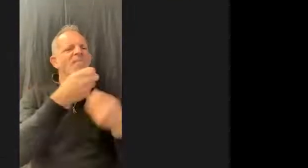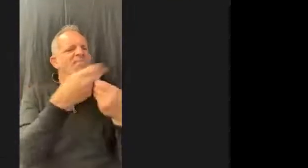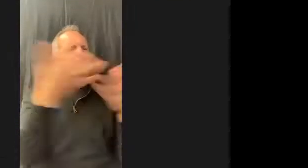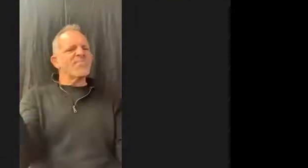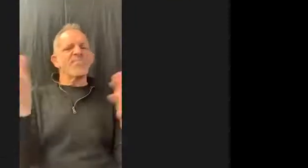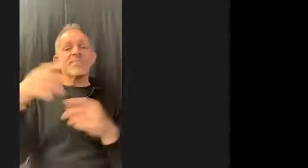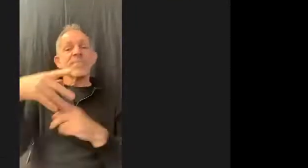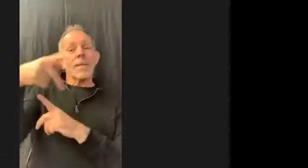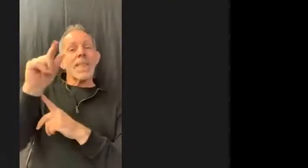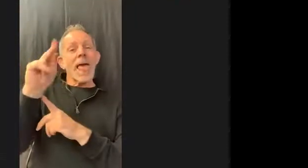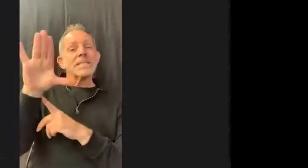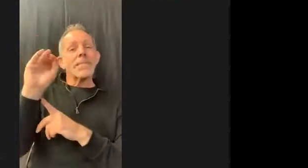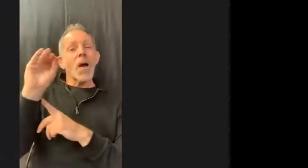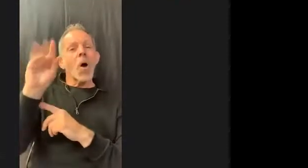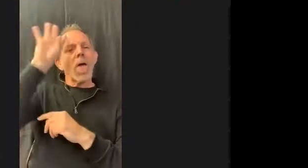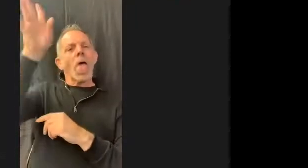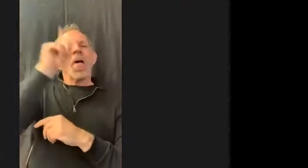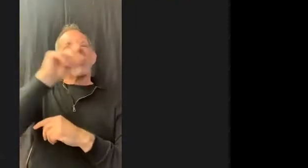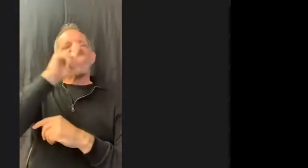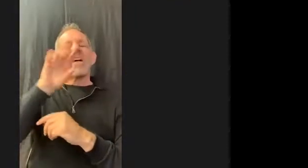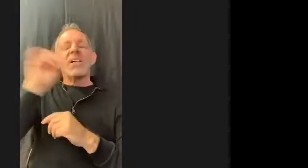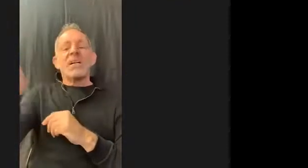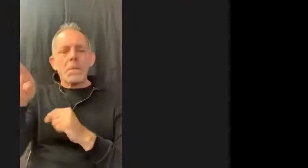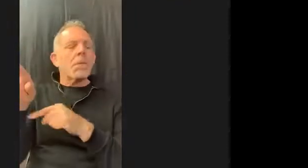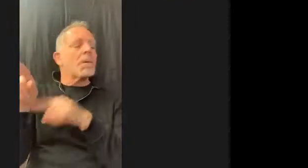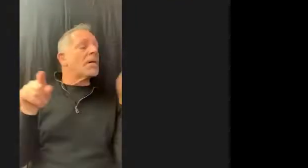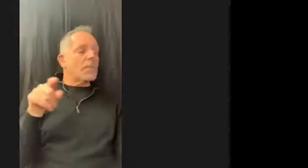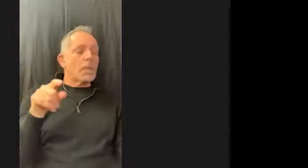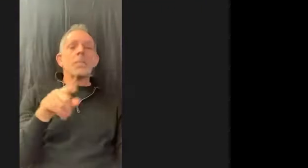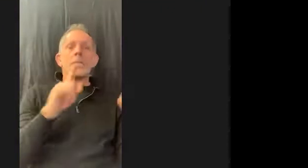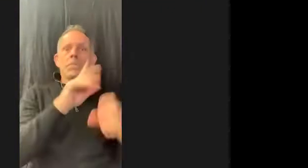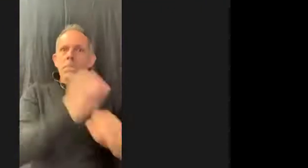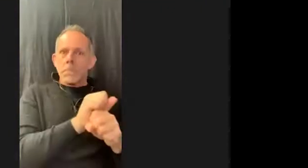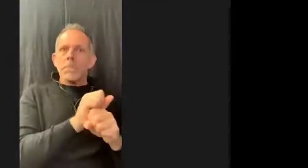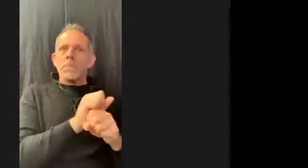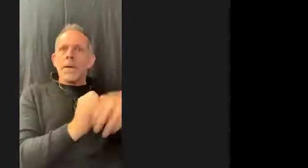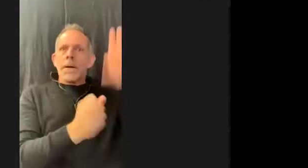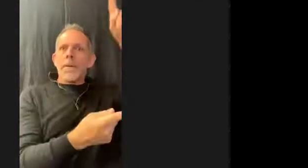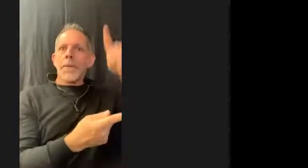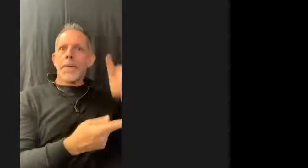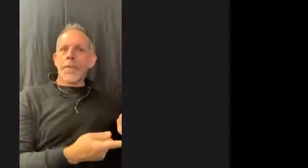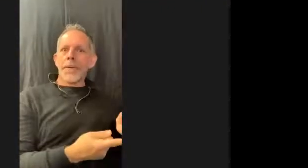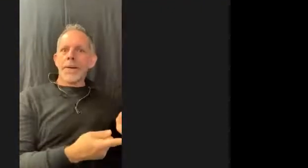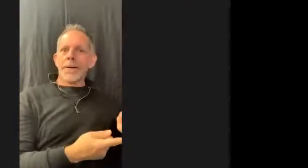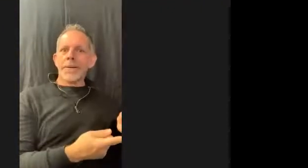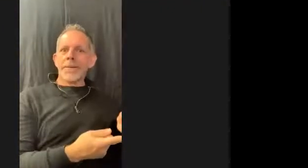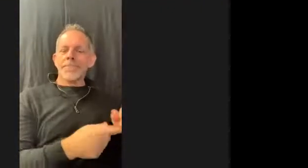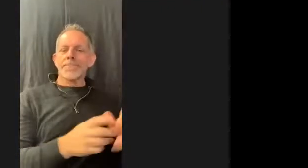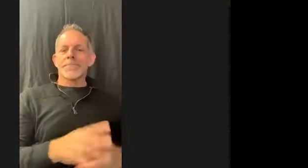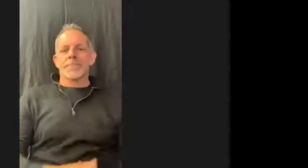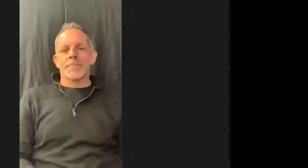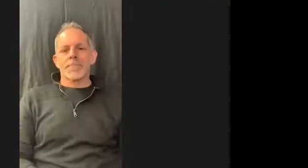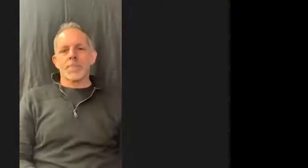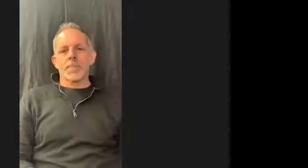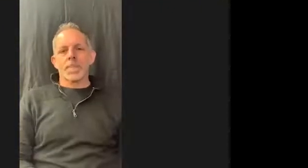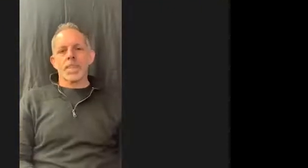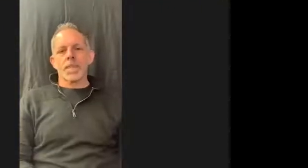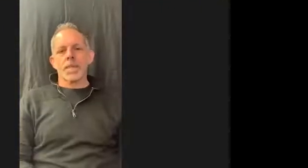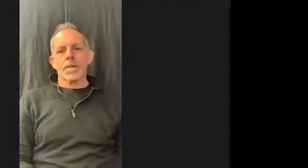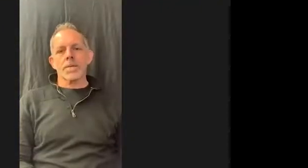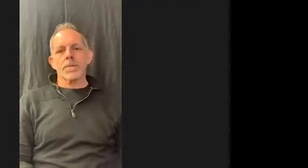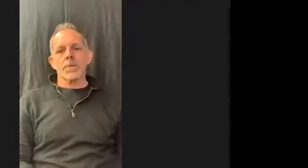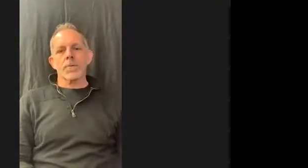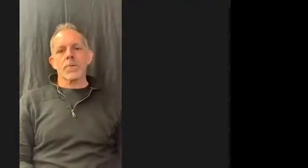5-day course of the molnupiravir. Merck has submitted an application for emergency